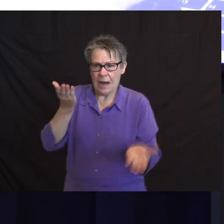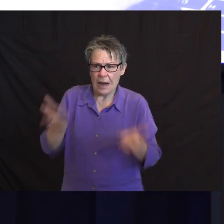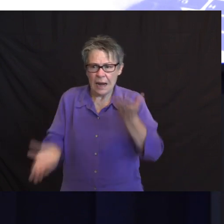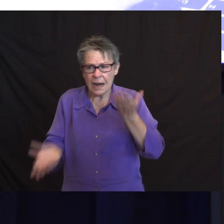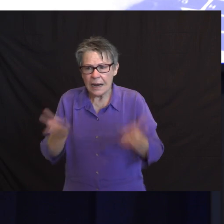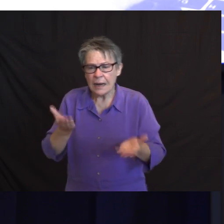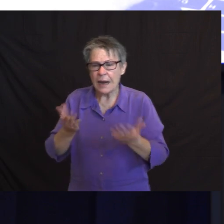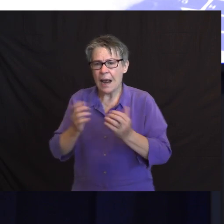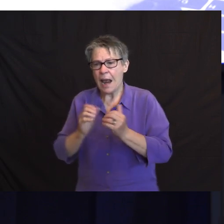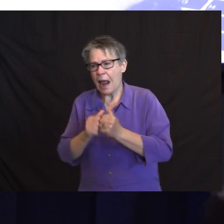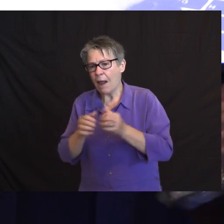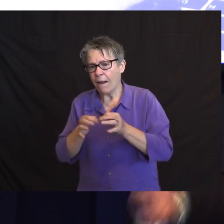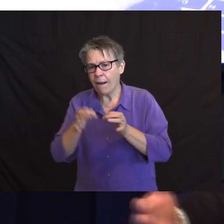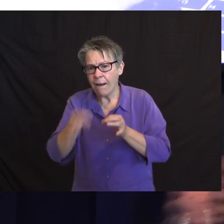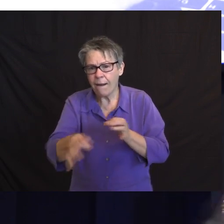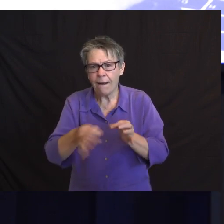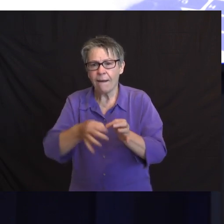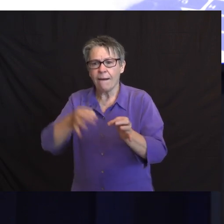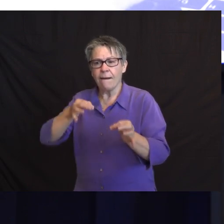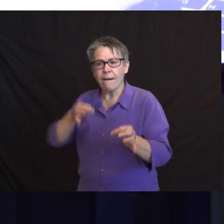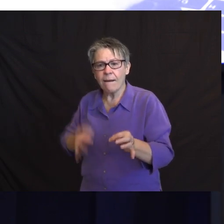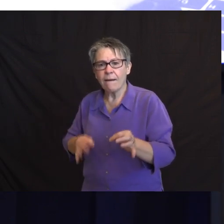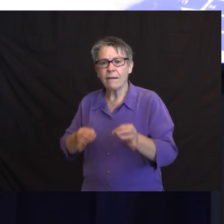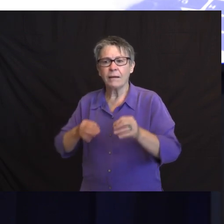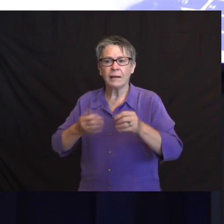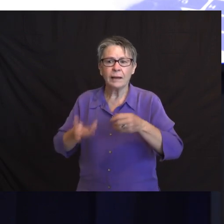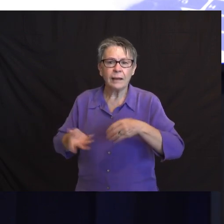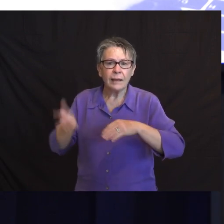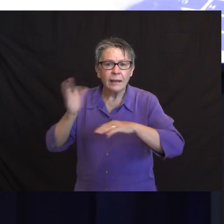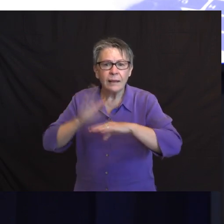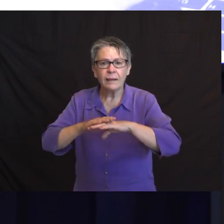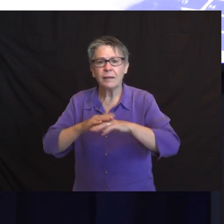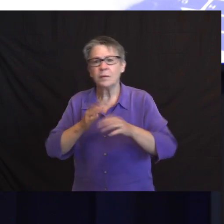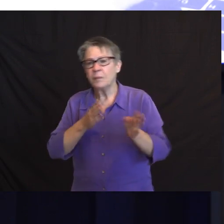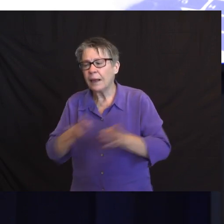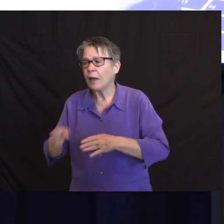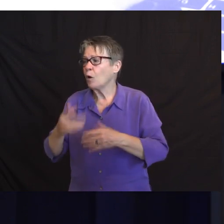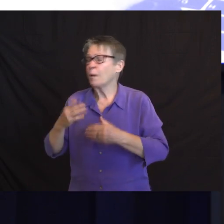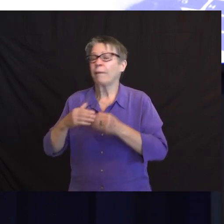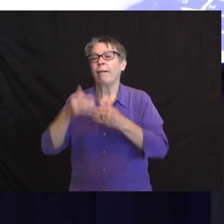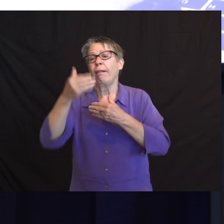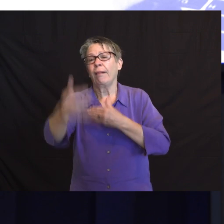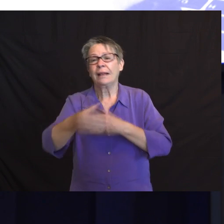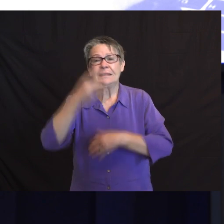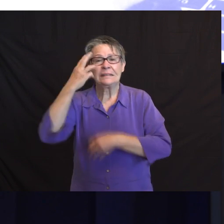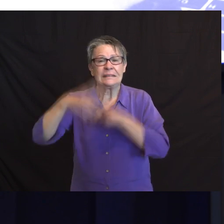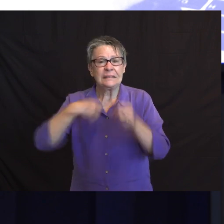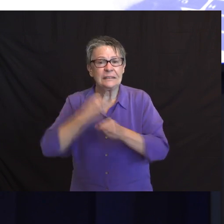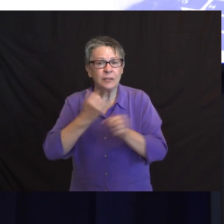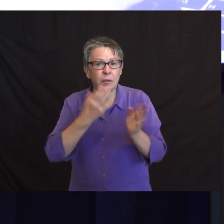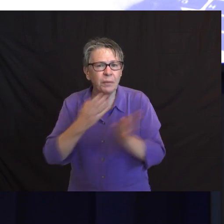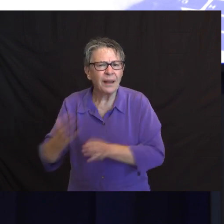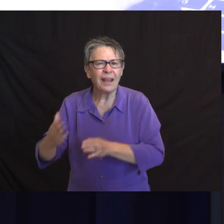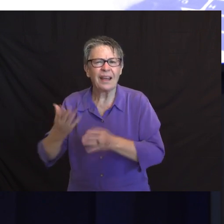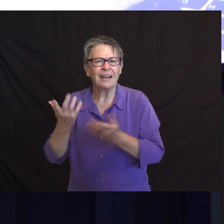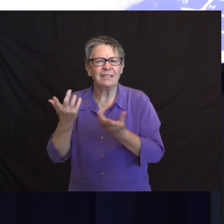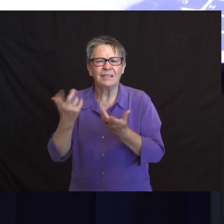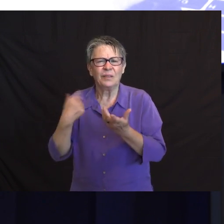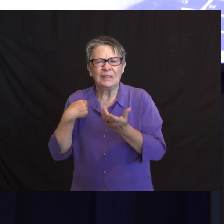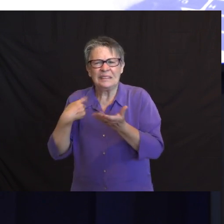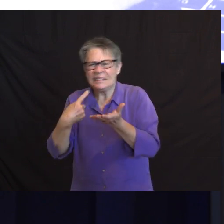the industry is a 5-year can become a 6-year plan. But there's no doubt by having that, I think it really helps galvanize